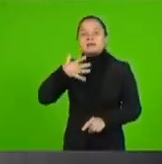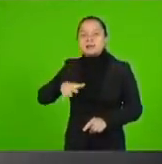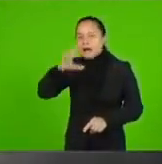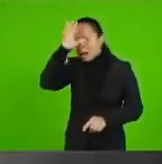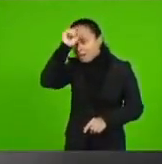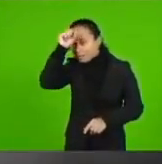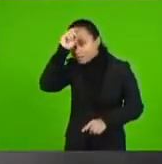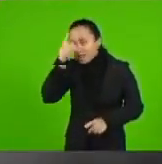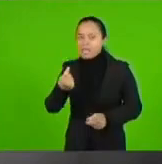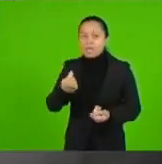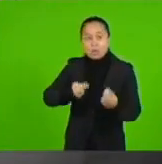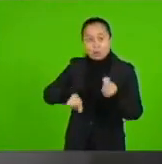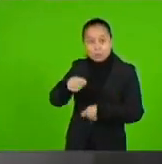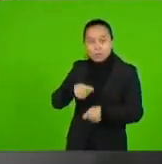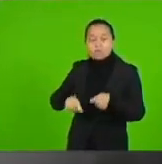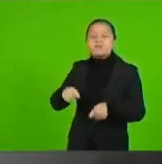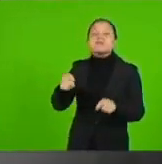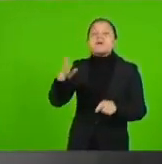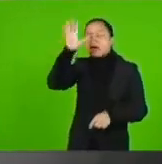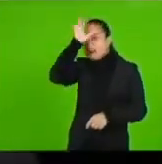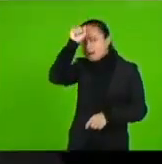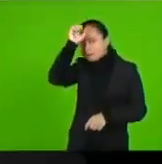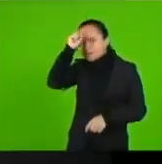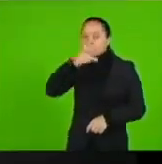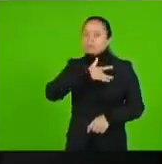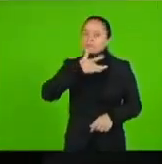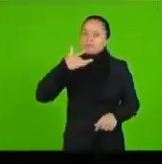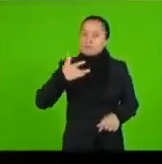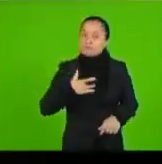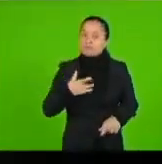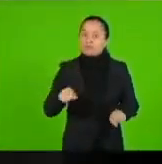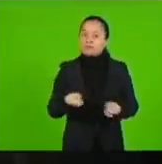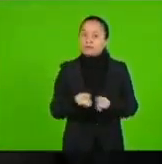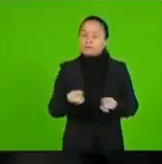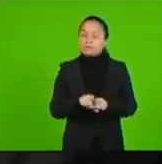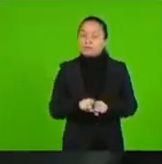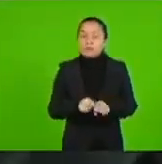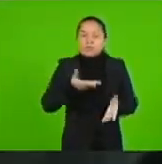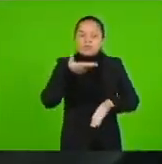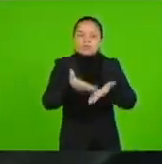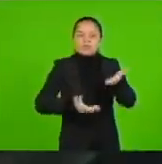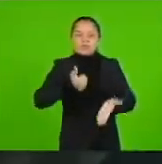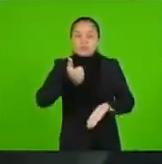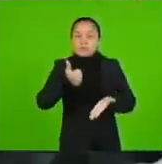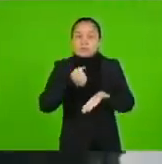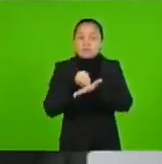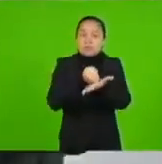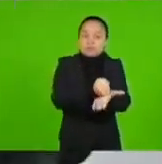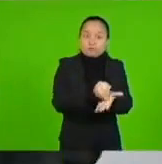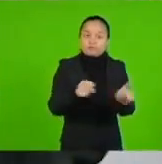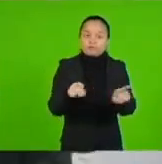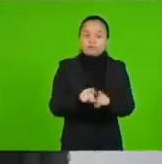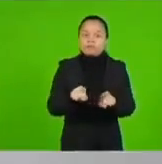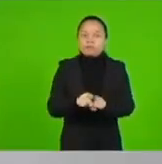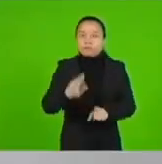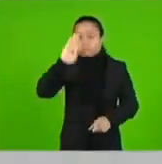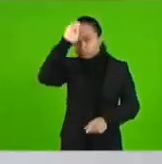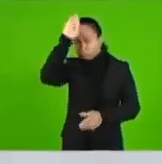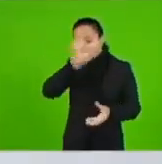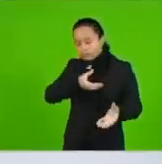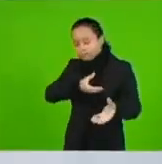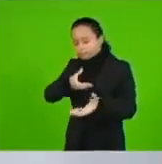citizens. Children learn notions of economy, health, and prevention of domestic accidents. With the